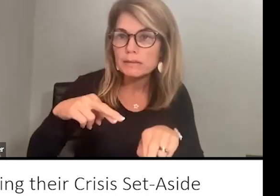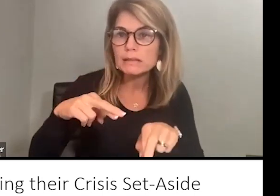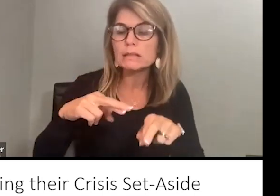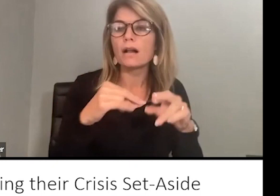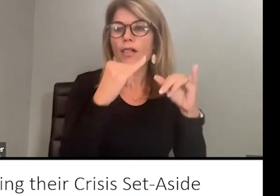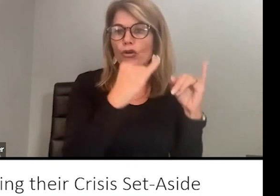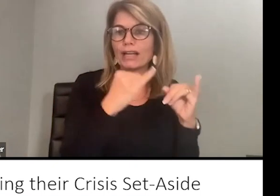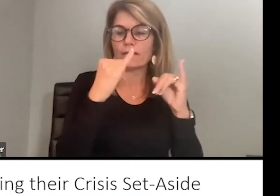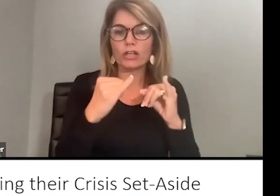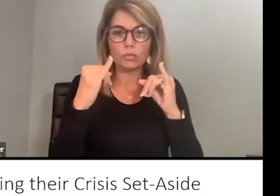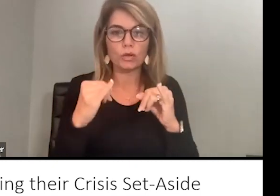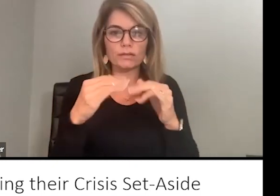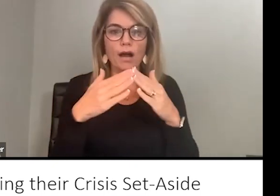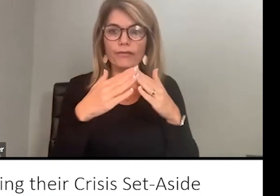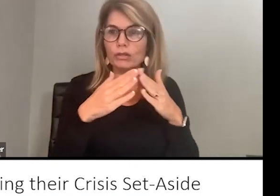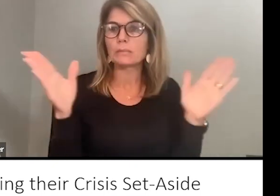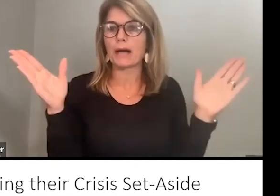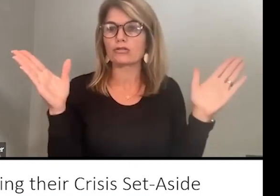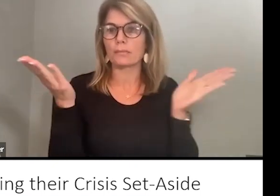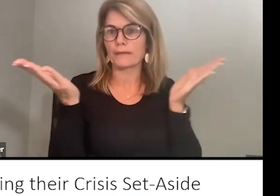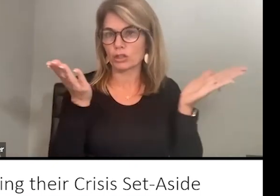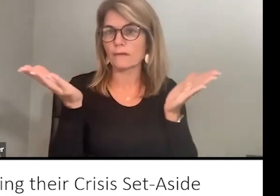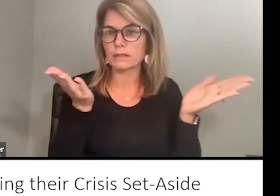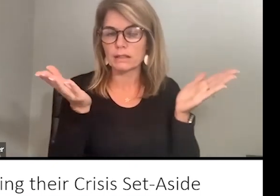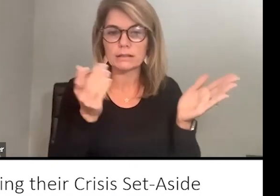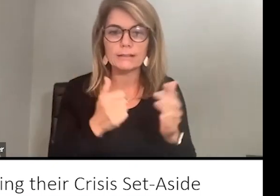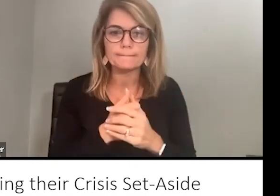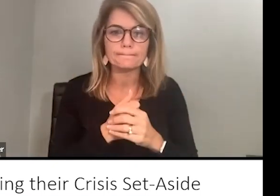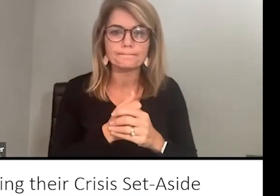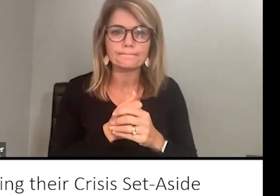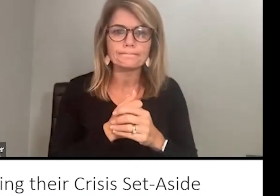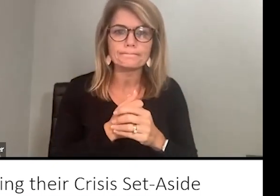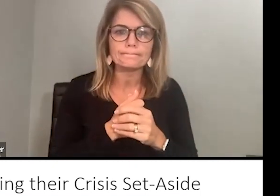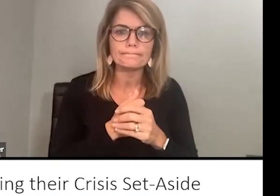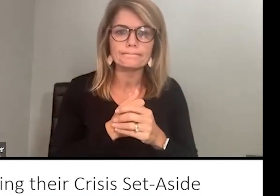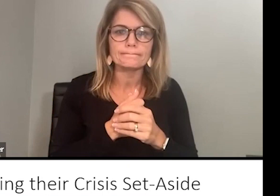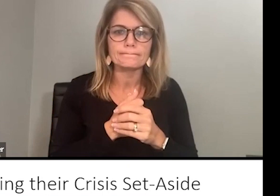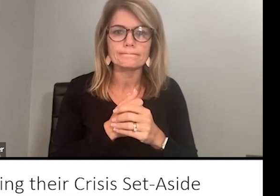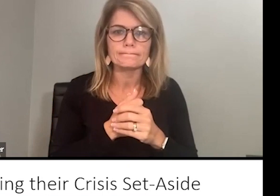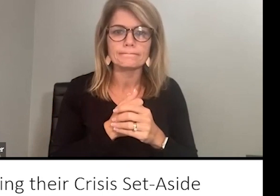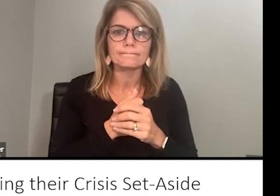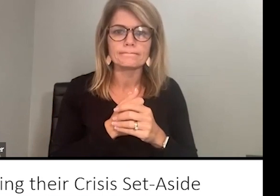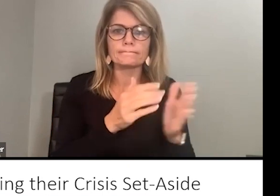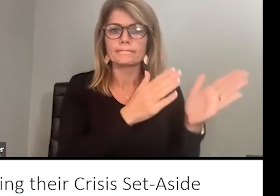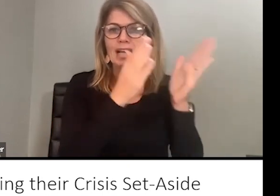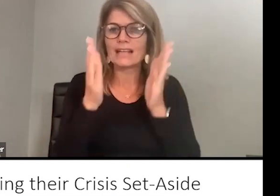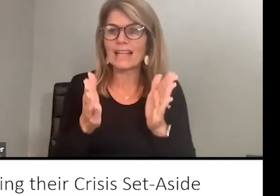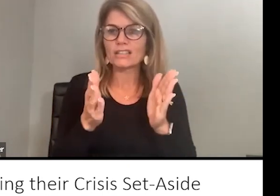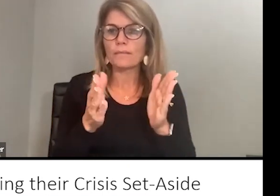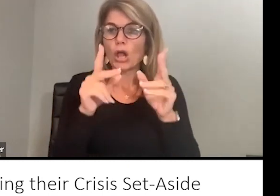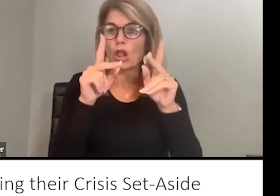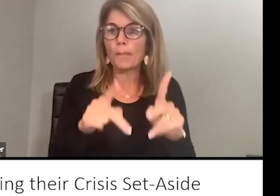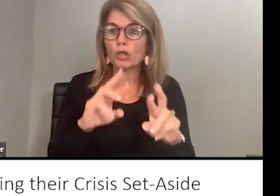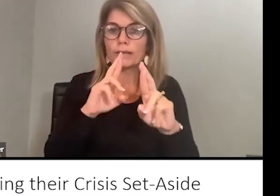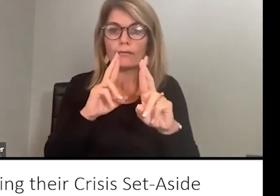entire spectrum of services. We have the next column over, someone to respond. You